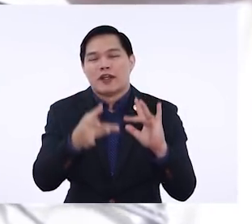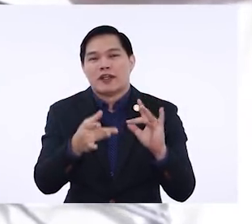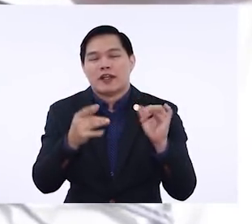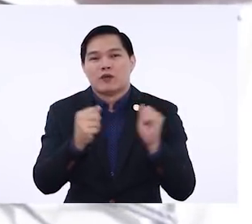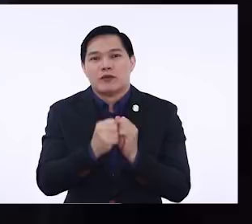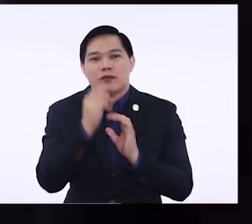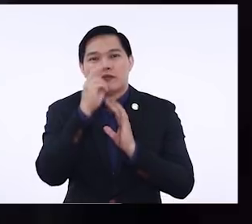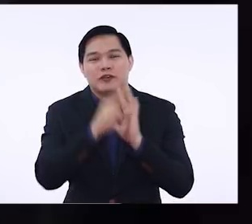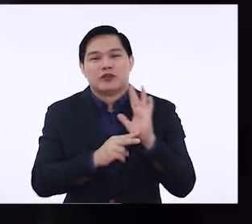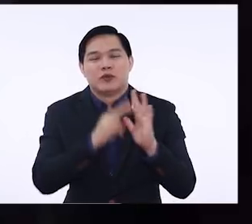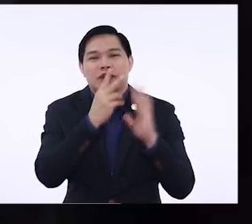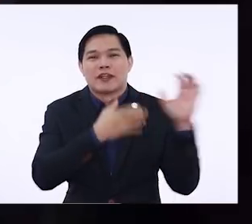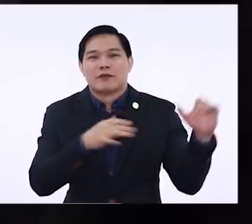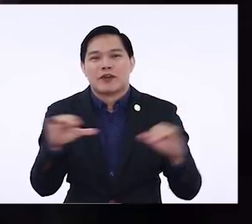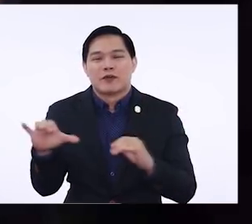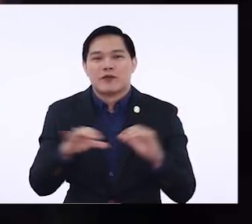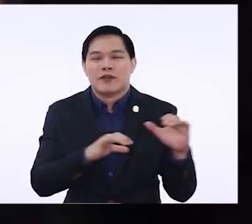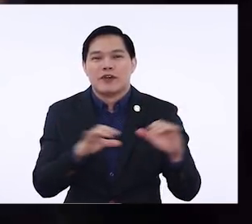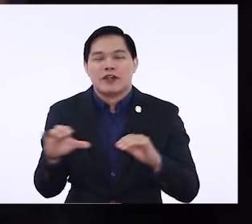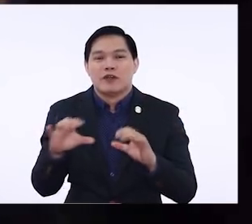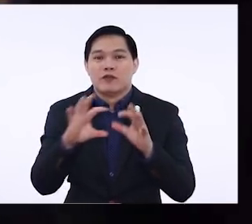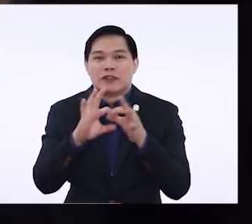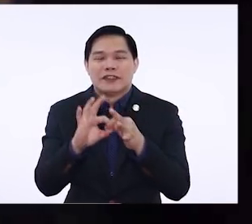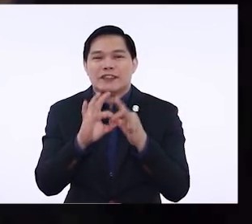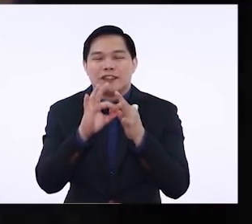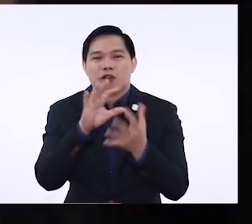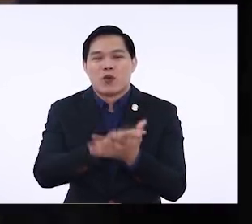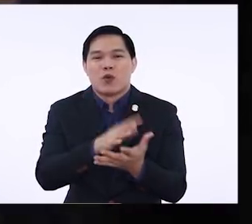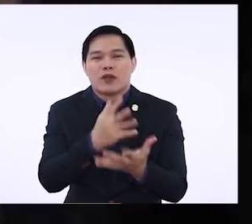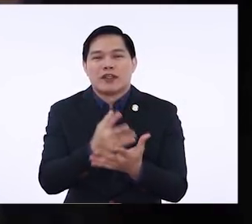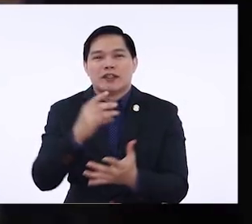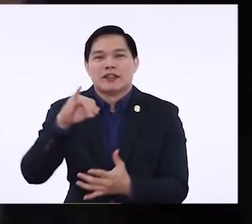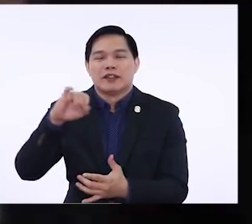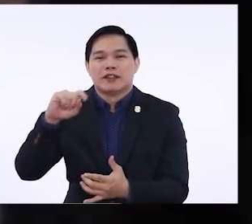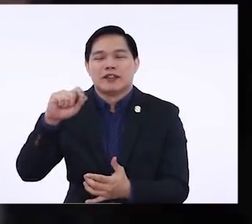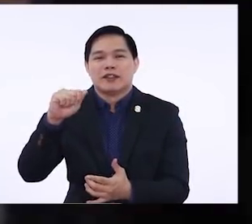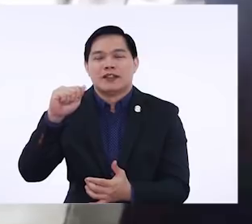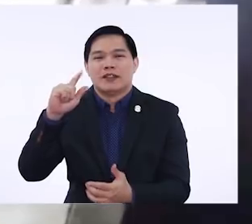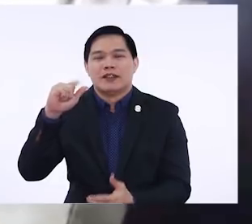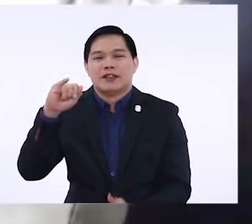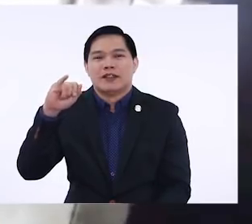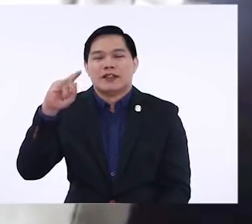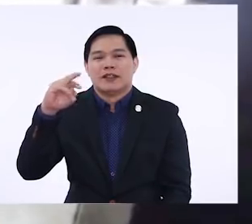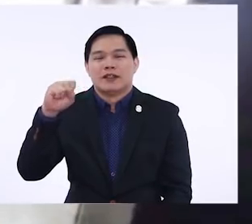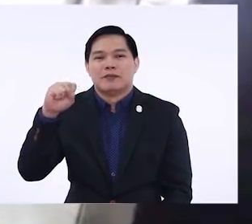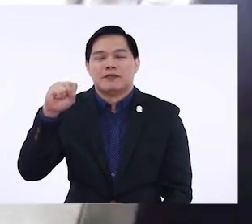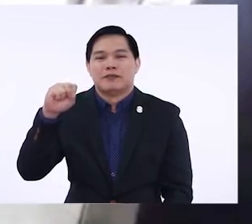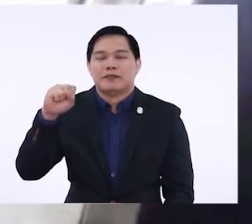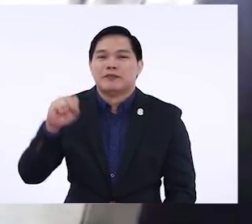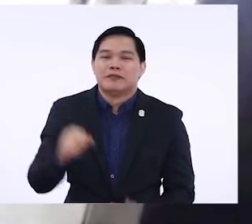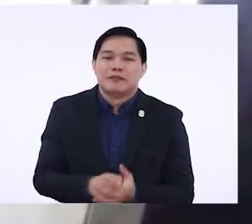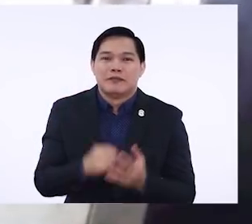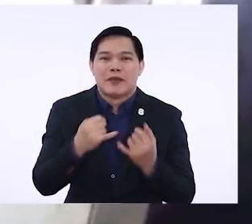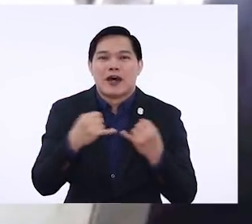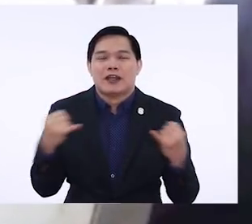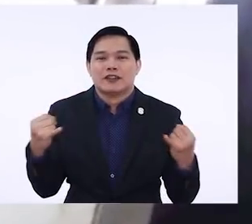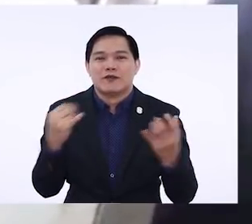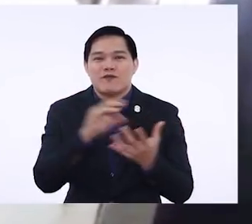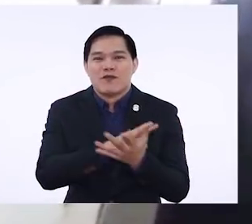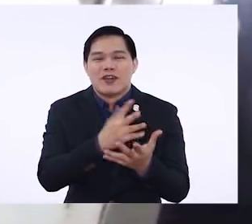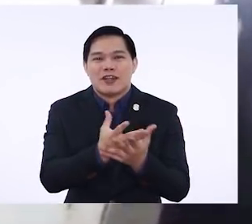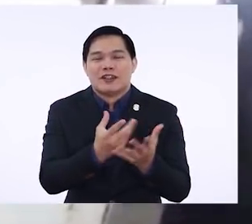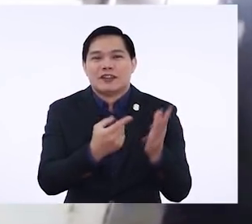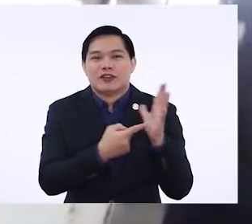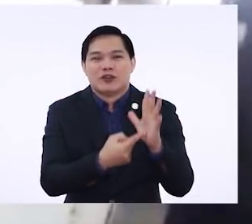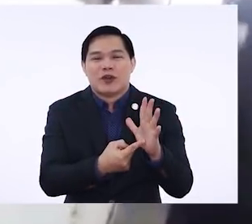virtual activity related to cooking, the Italian pasta making. They happily showcased their skills in cooking and shared